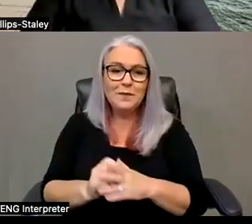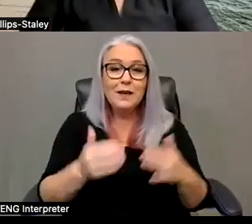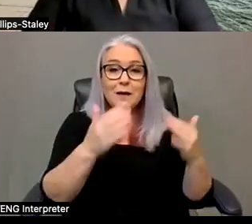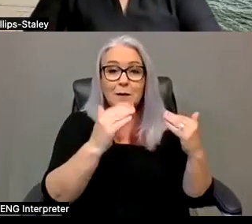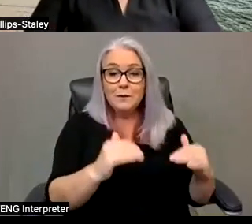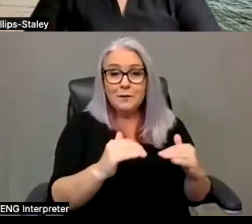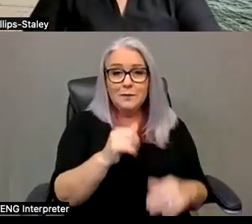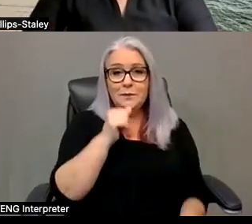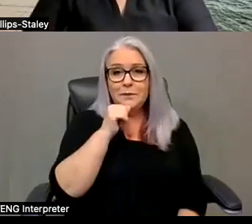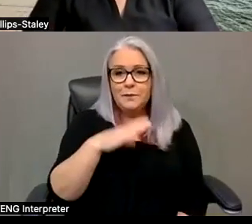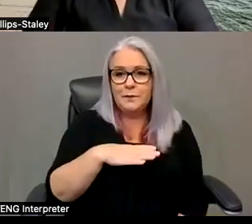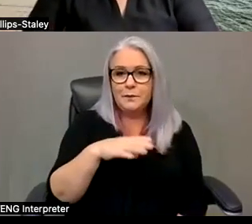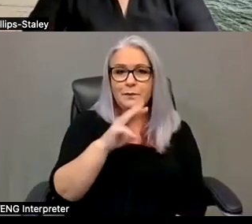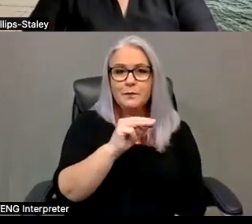McCarthy.